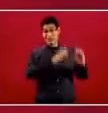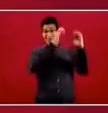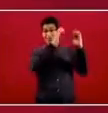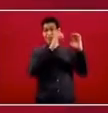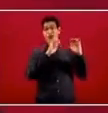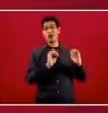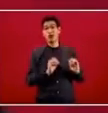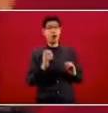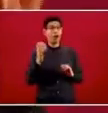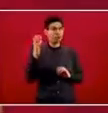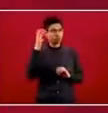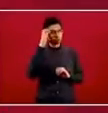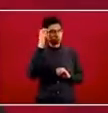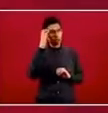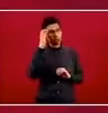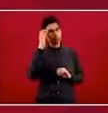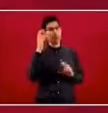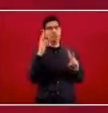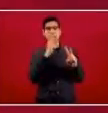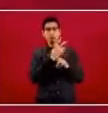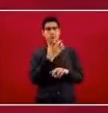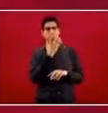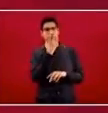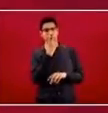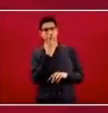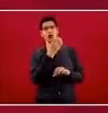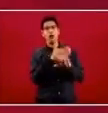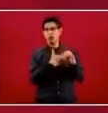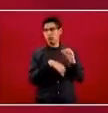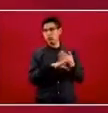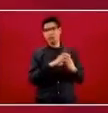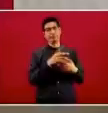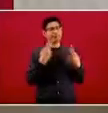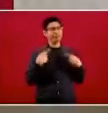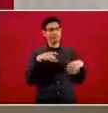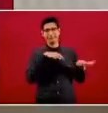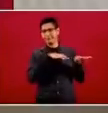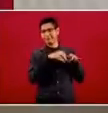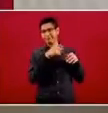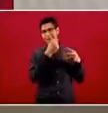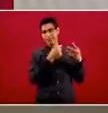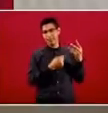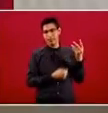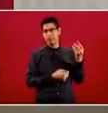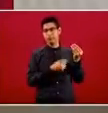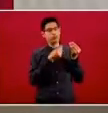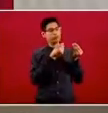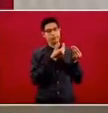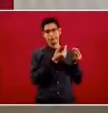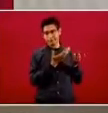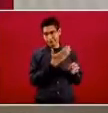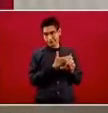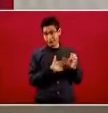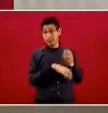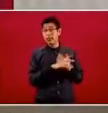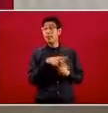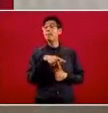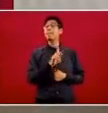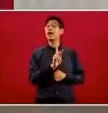health sector, talking about beds, ventilators, the presence of a specialized personnel. That is level